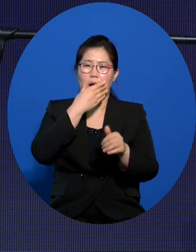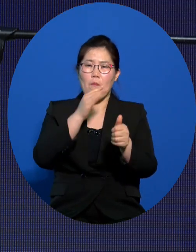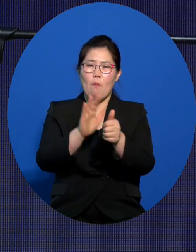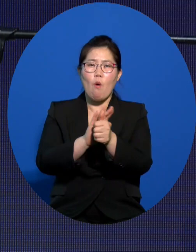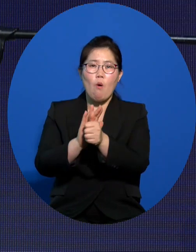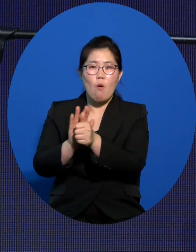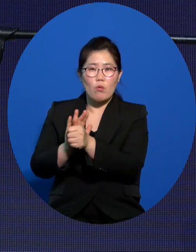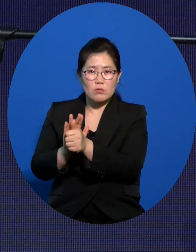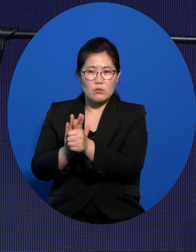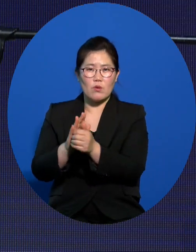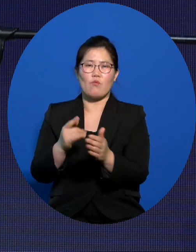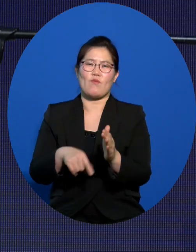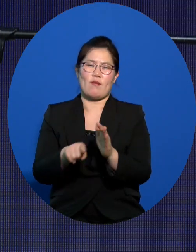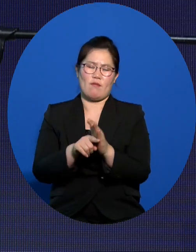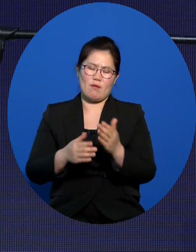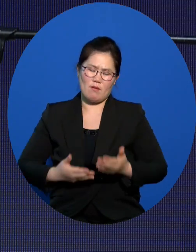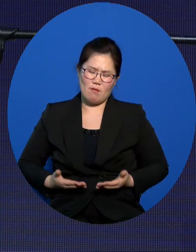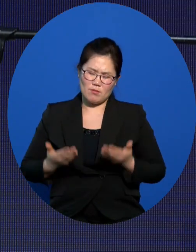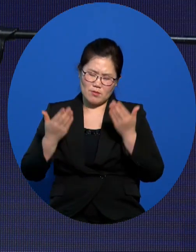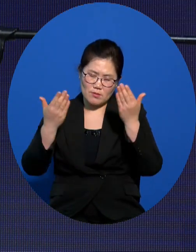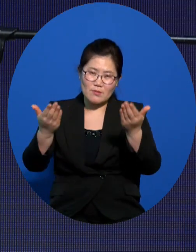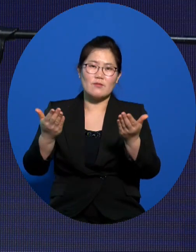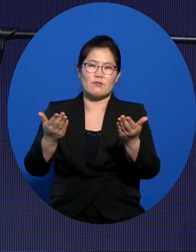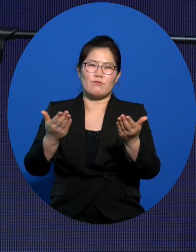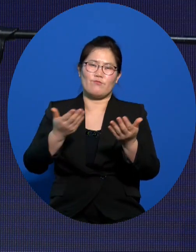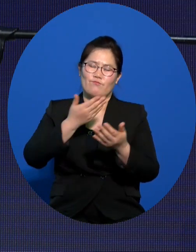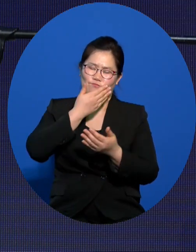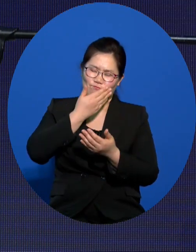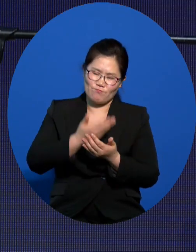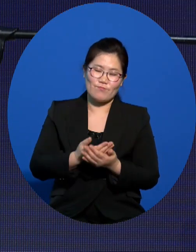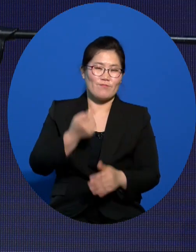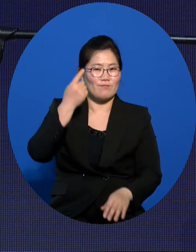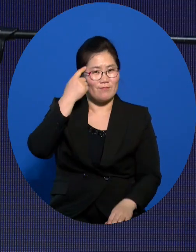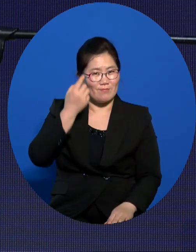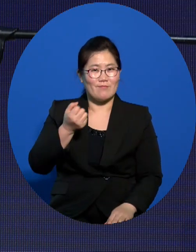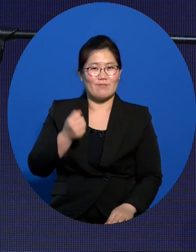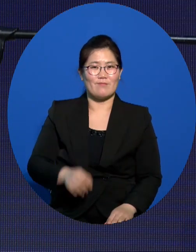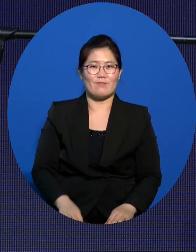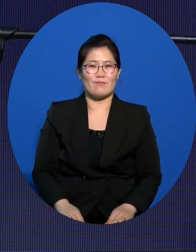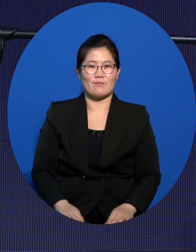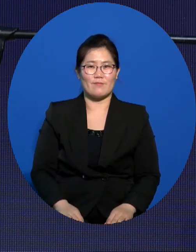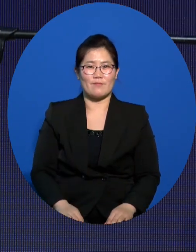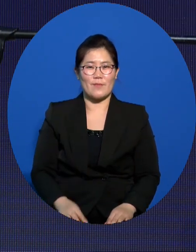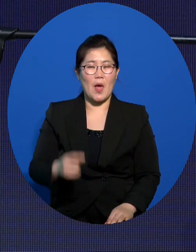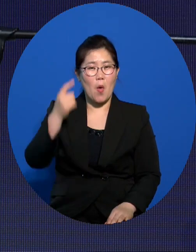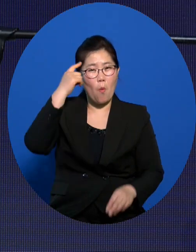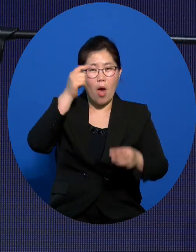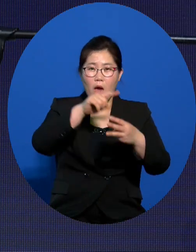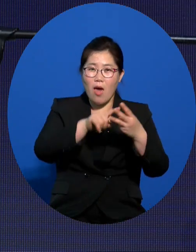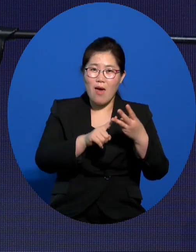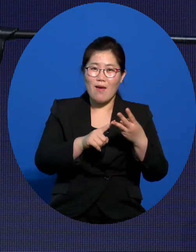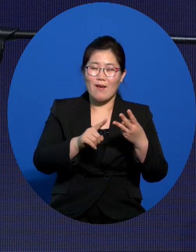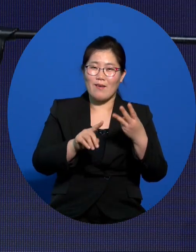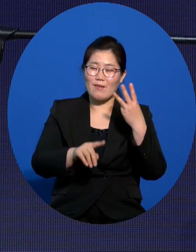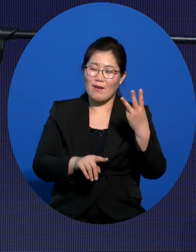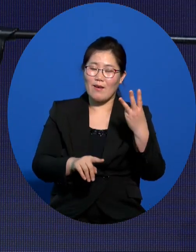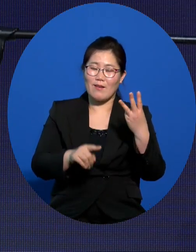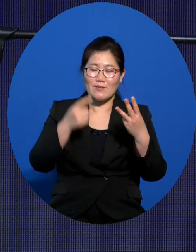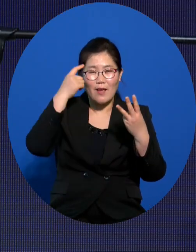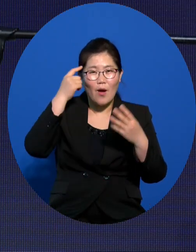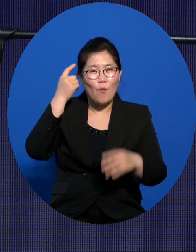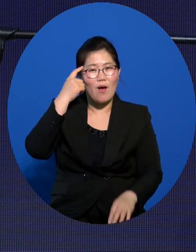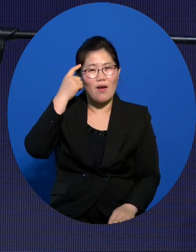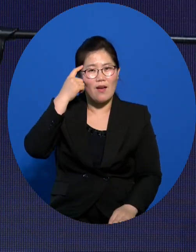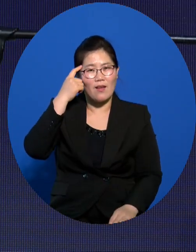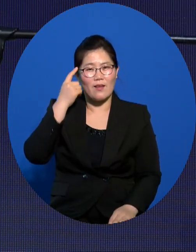we have to really make the effort for the welfare of all persons with disabilities. So let me